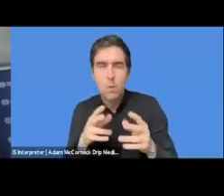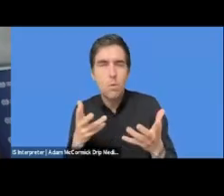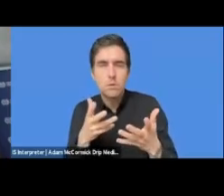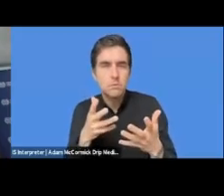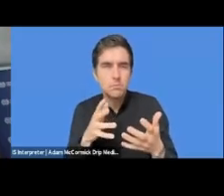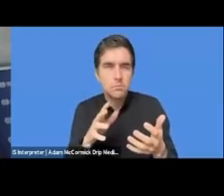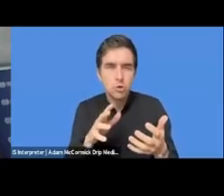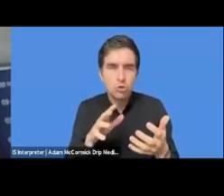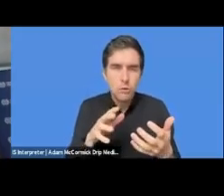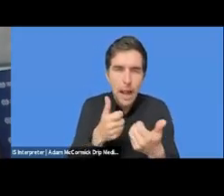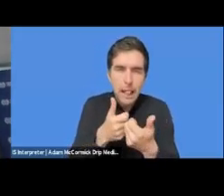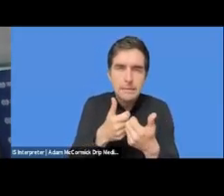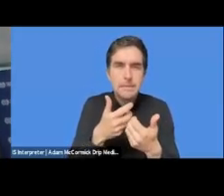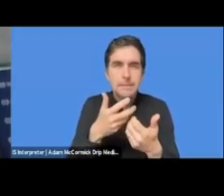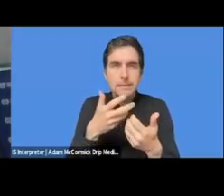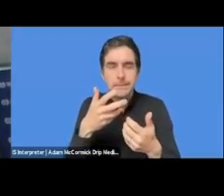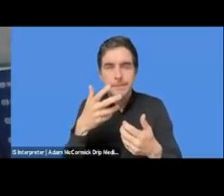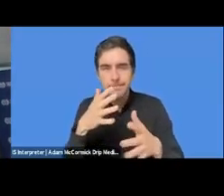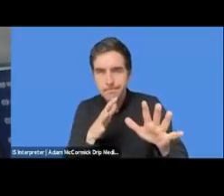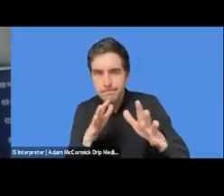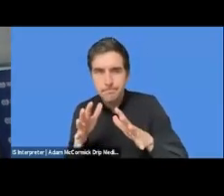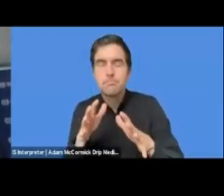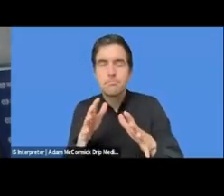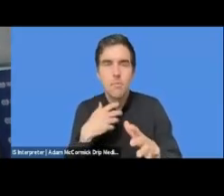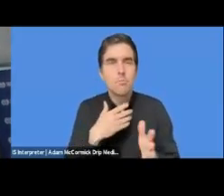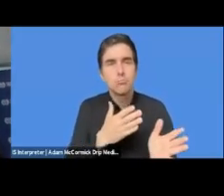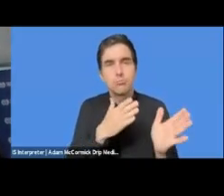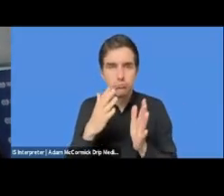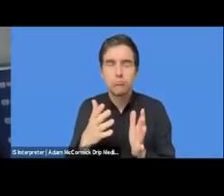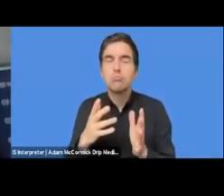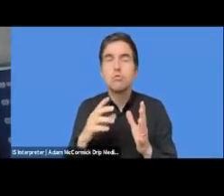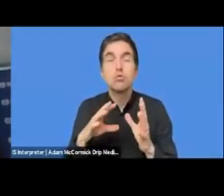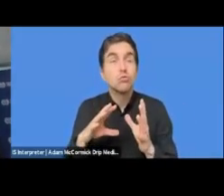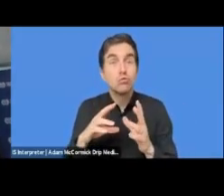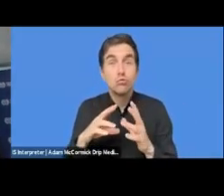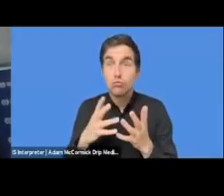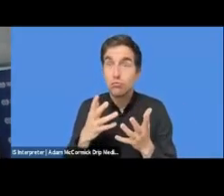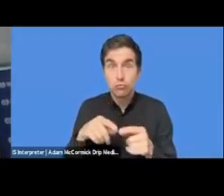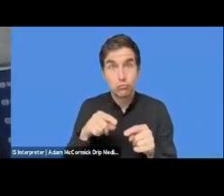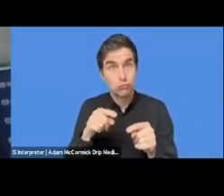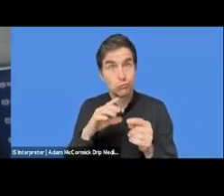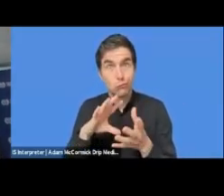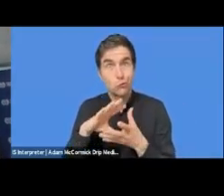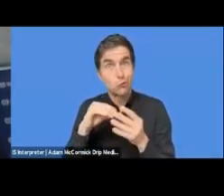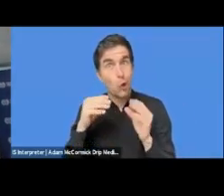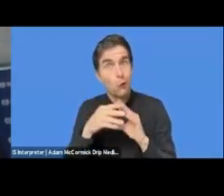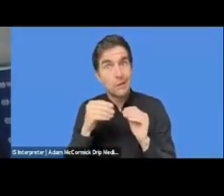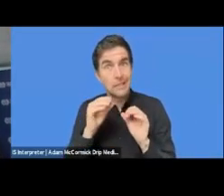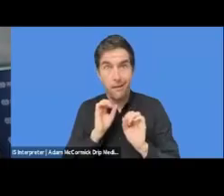just share a story of change. Next slide.